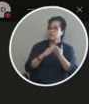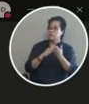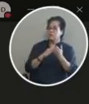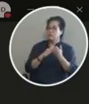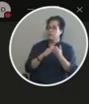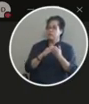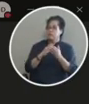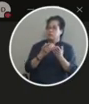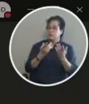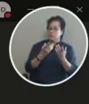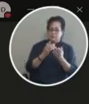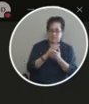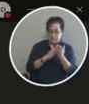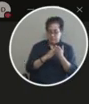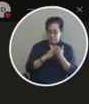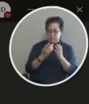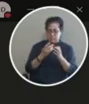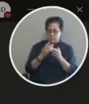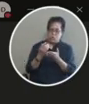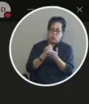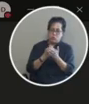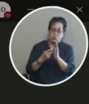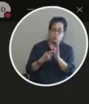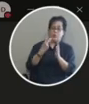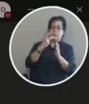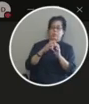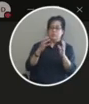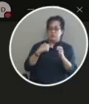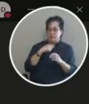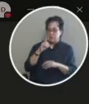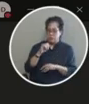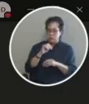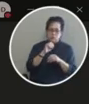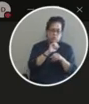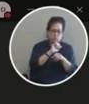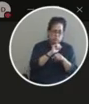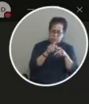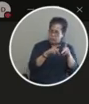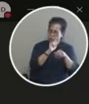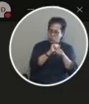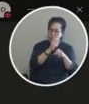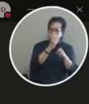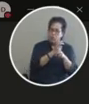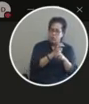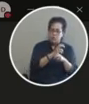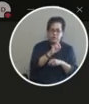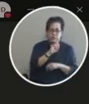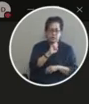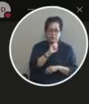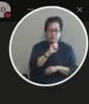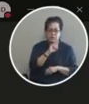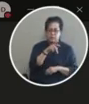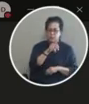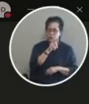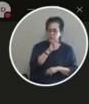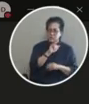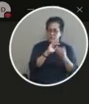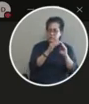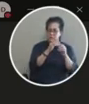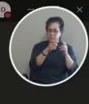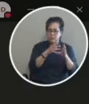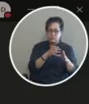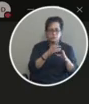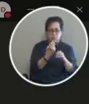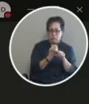as what I make, and that shouldn't be the issue. I mean, people work hard to get in these positions. The deputy city managers, back 3